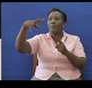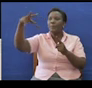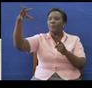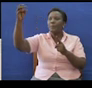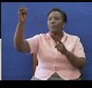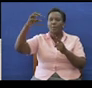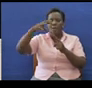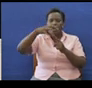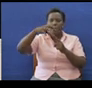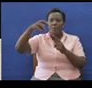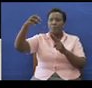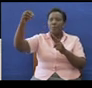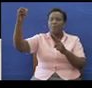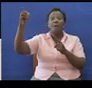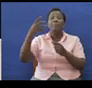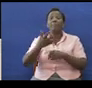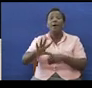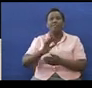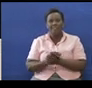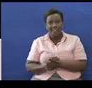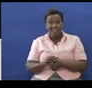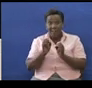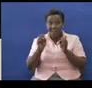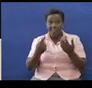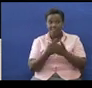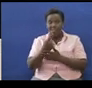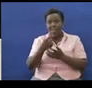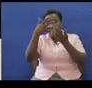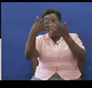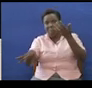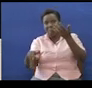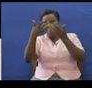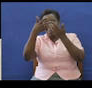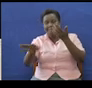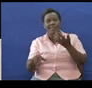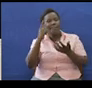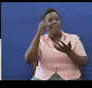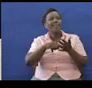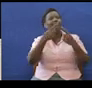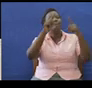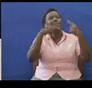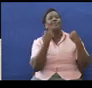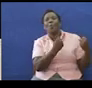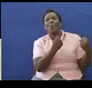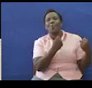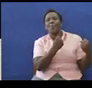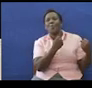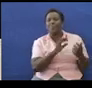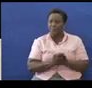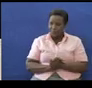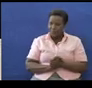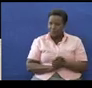if it is even a dry area, that tree will survive. I think up to there we are